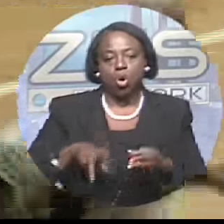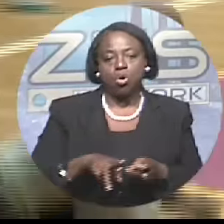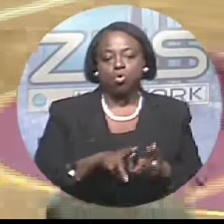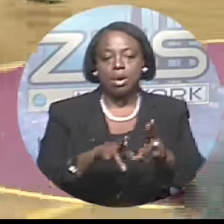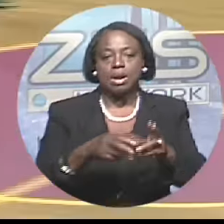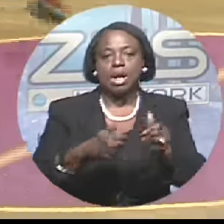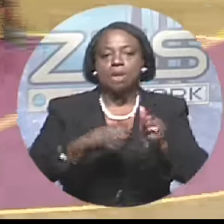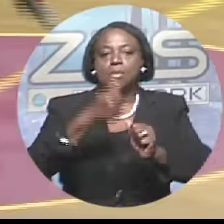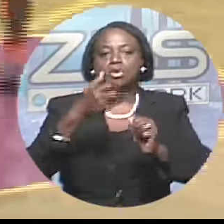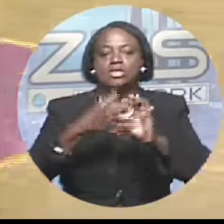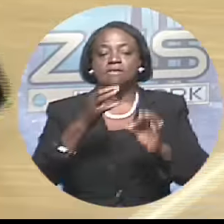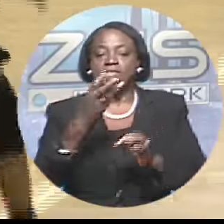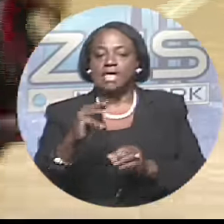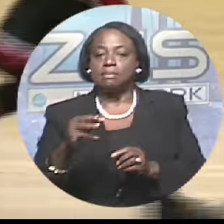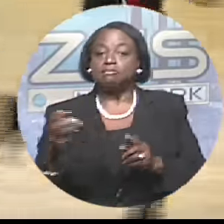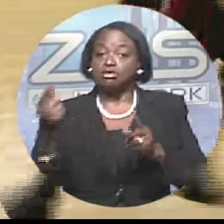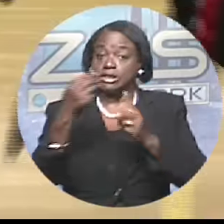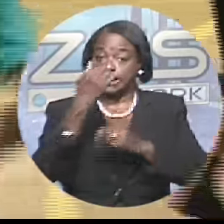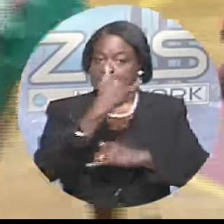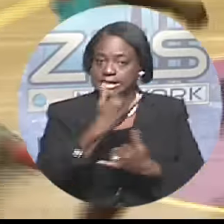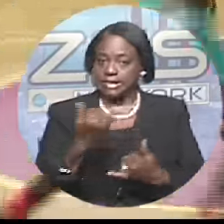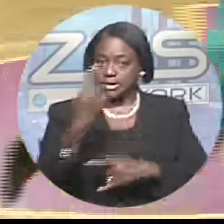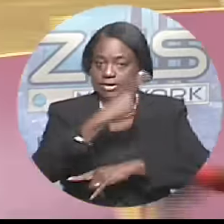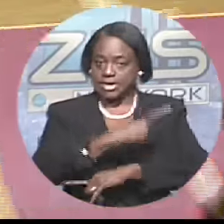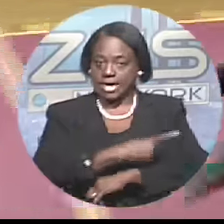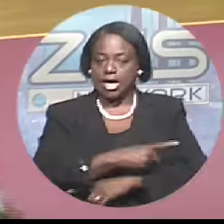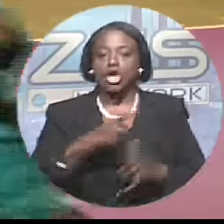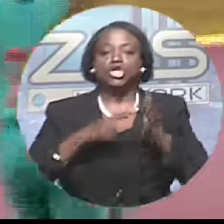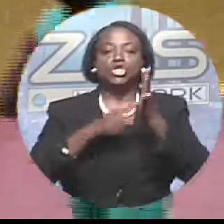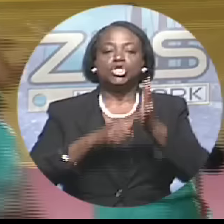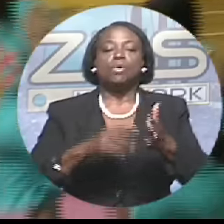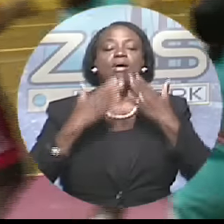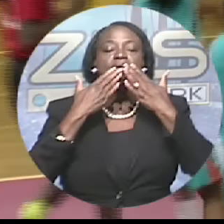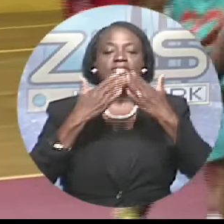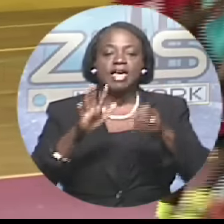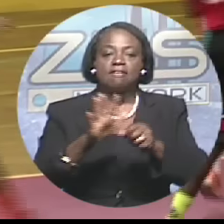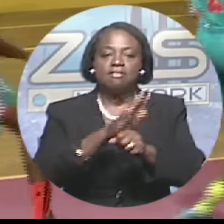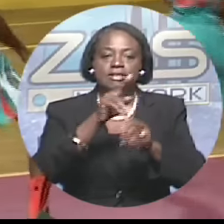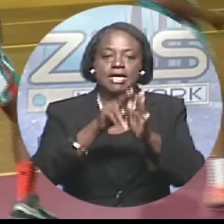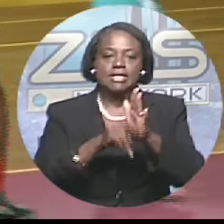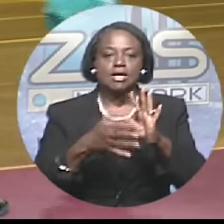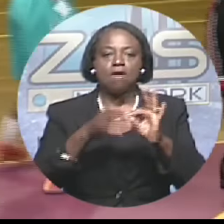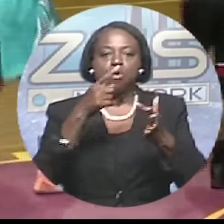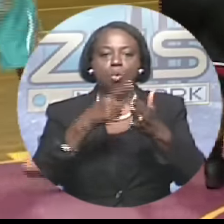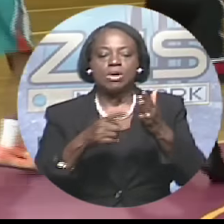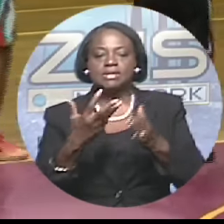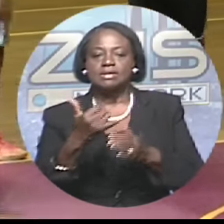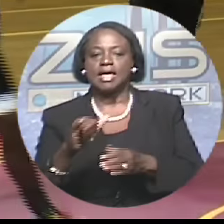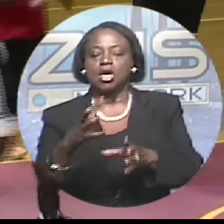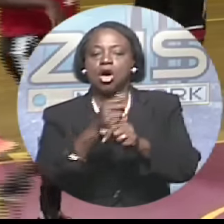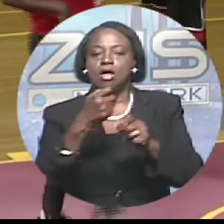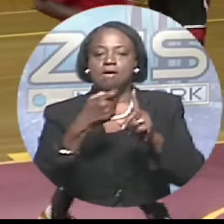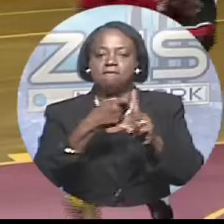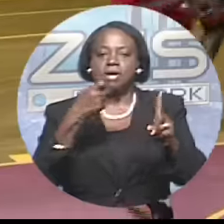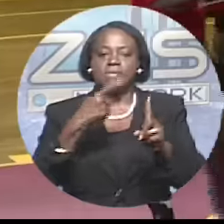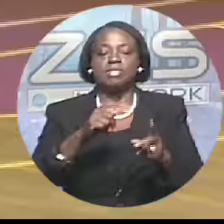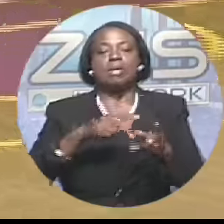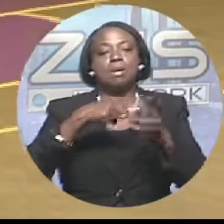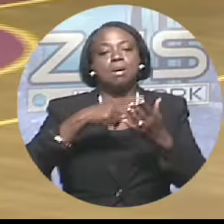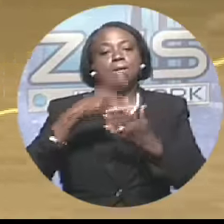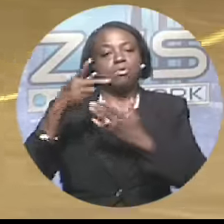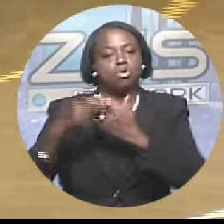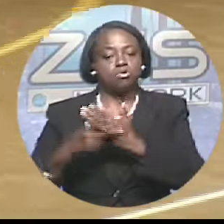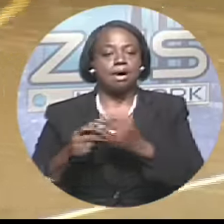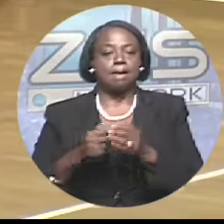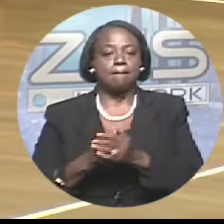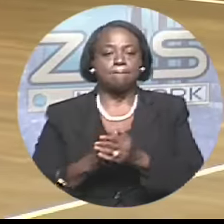them, even up to today, show gratitude for what they got from the program. According to Swaby, all of his